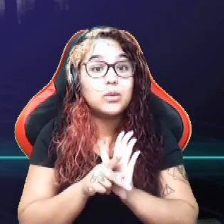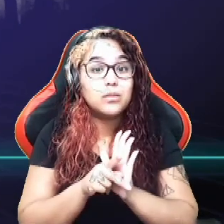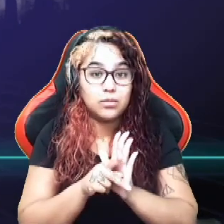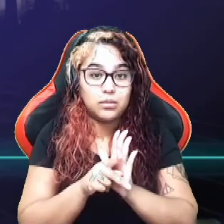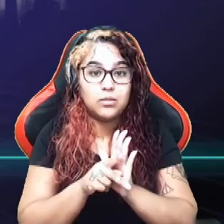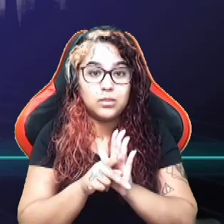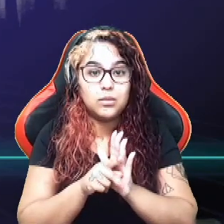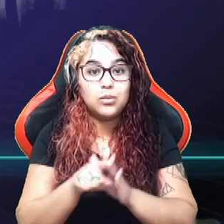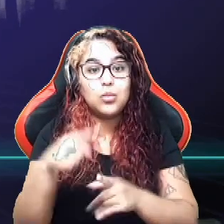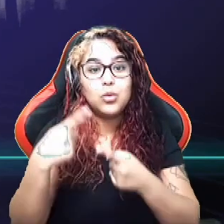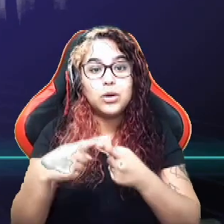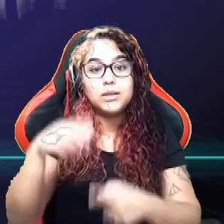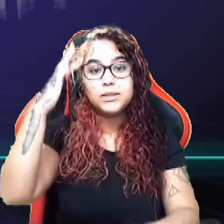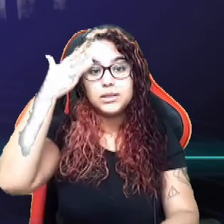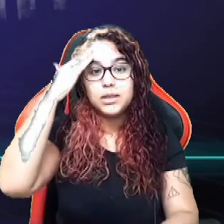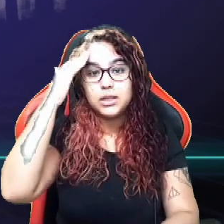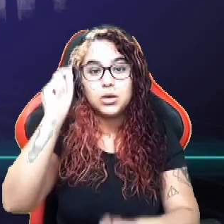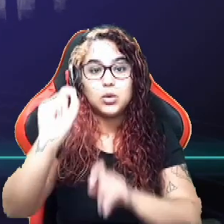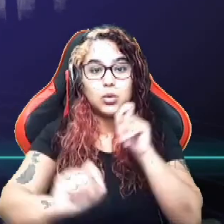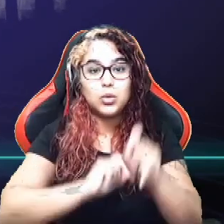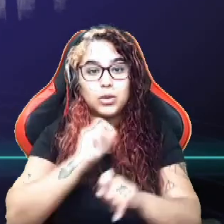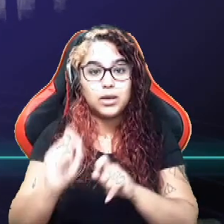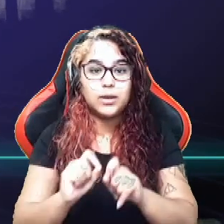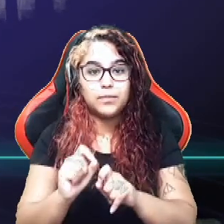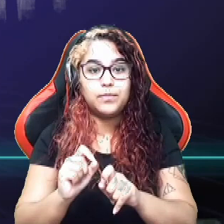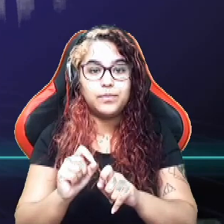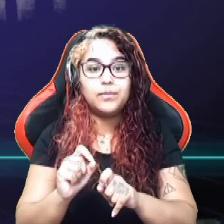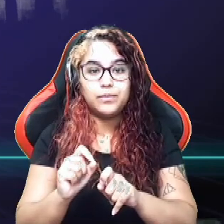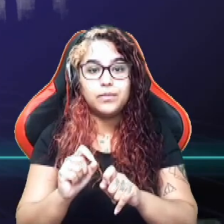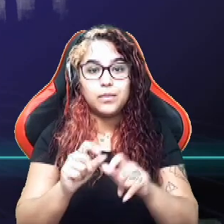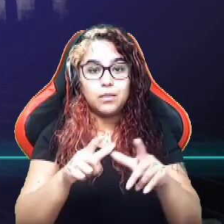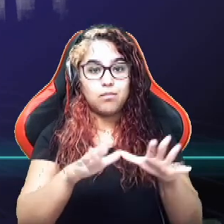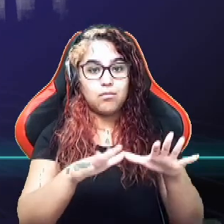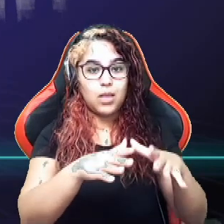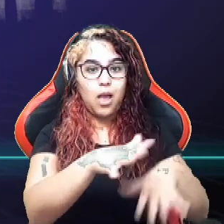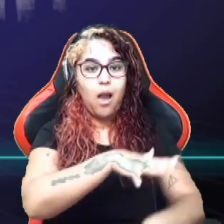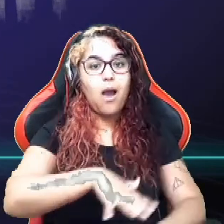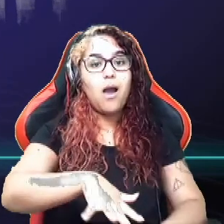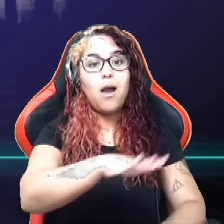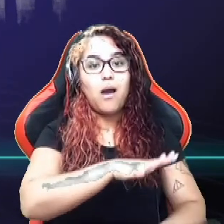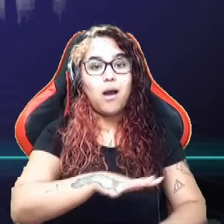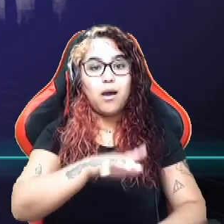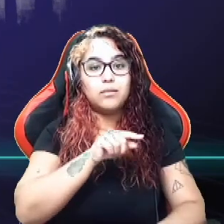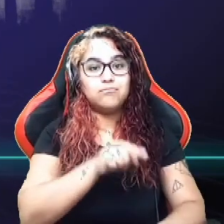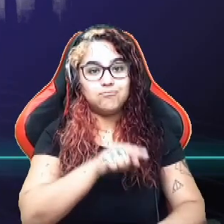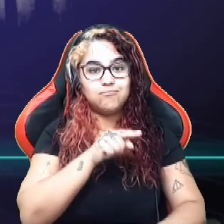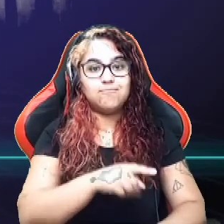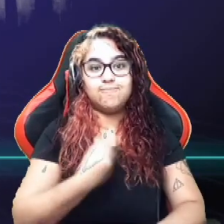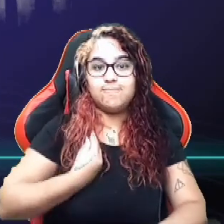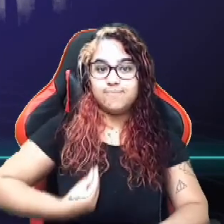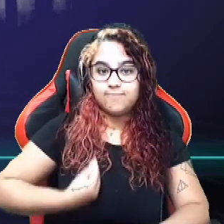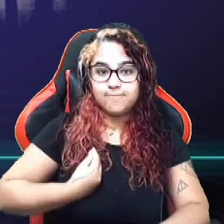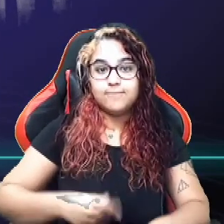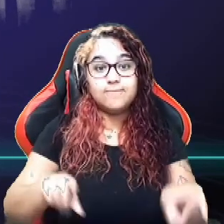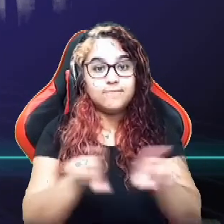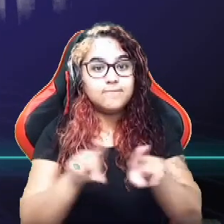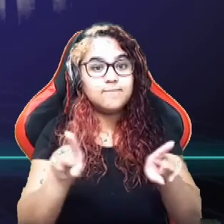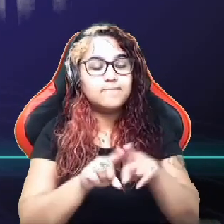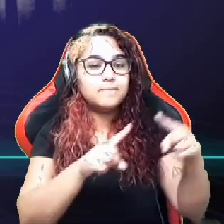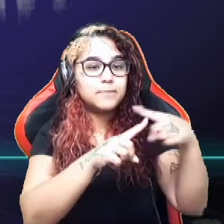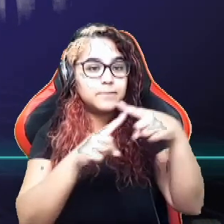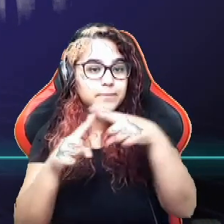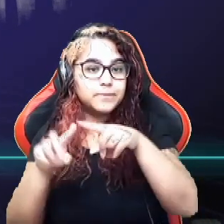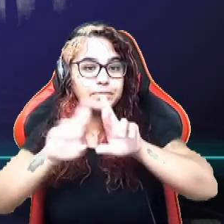they understand that there's a reason why they should be there, and content creation in TikTok